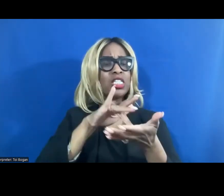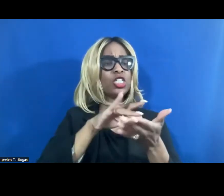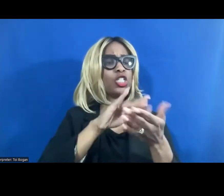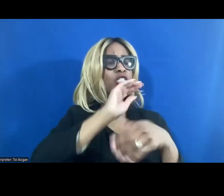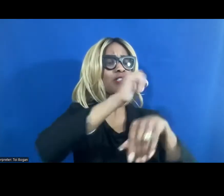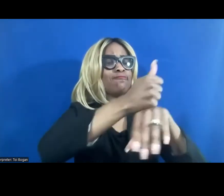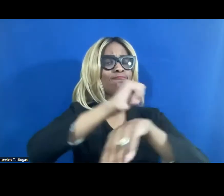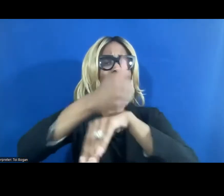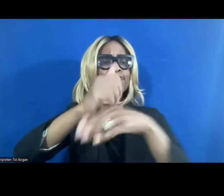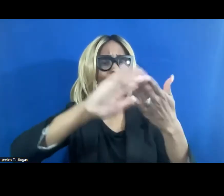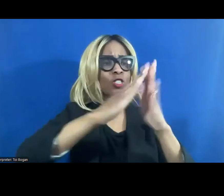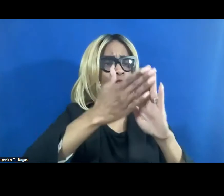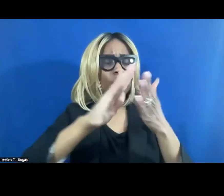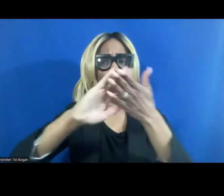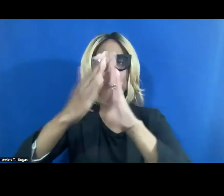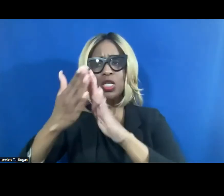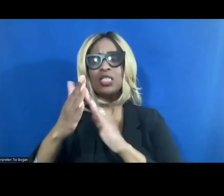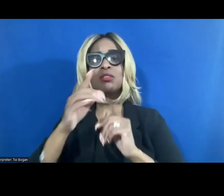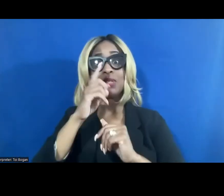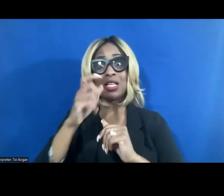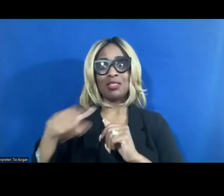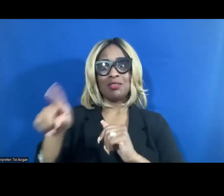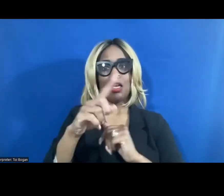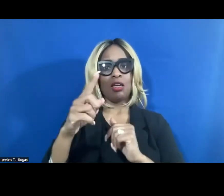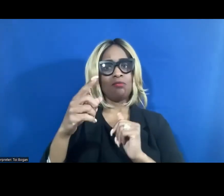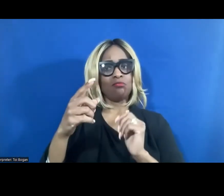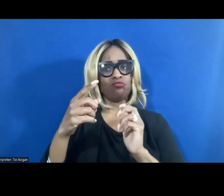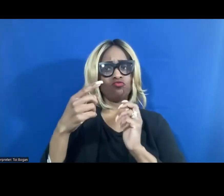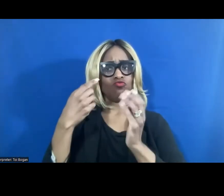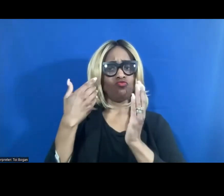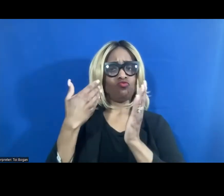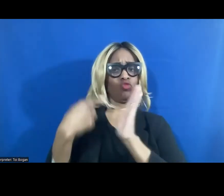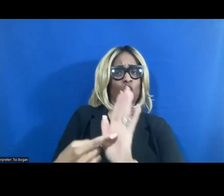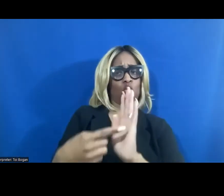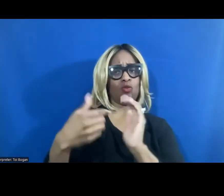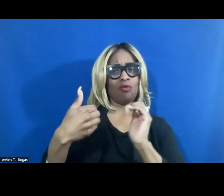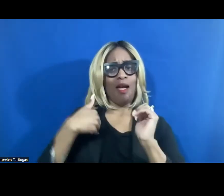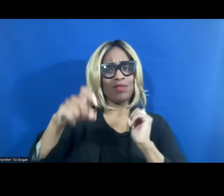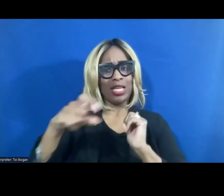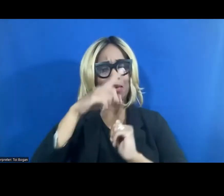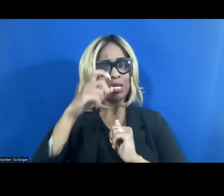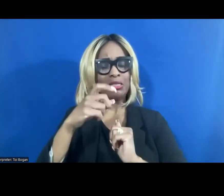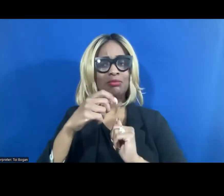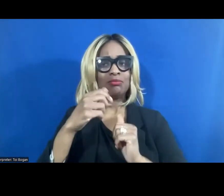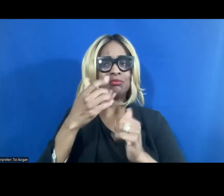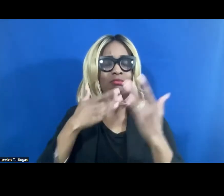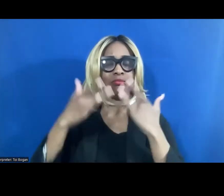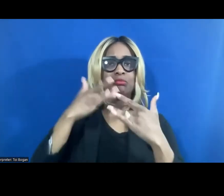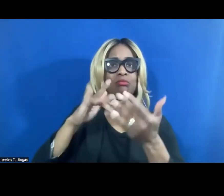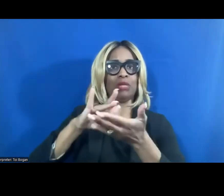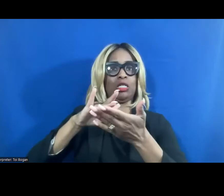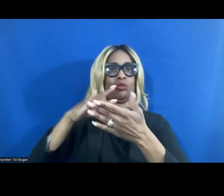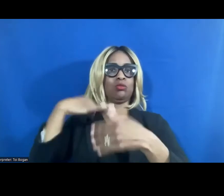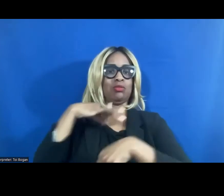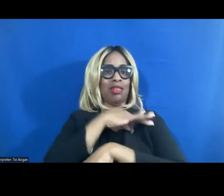communities because those communities have a demonstrated need because there's a medical shortage.